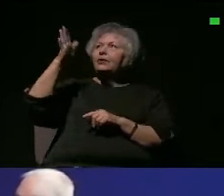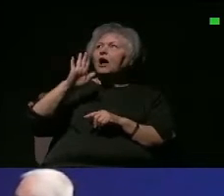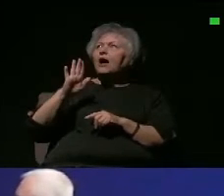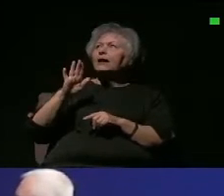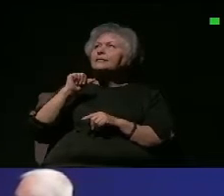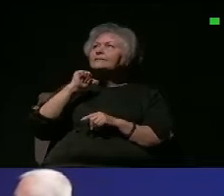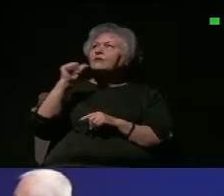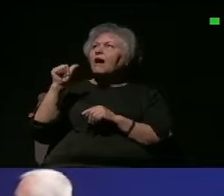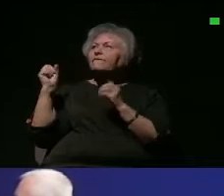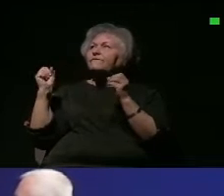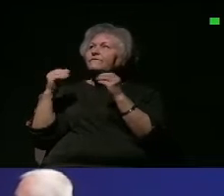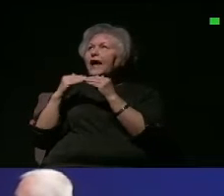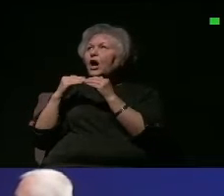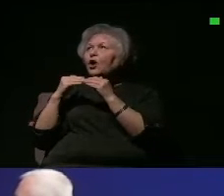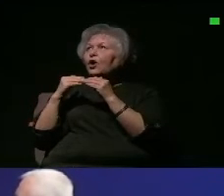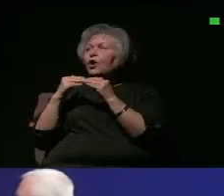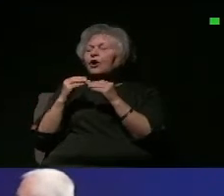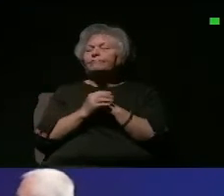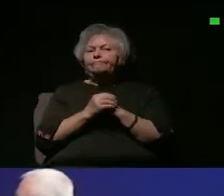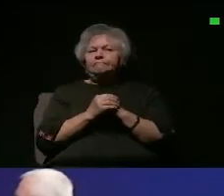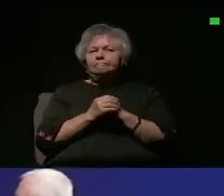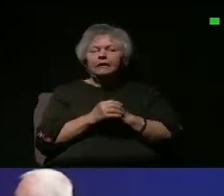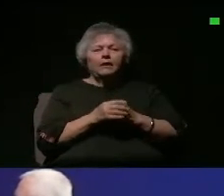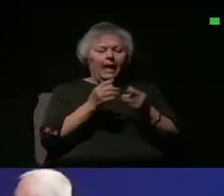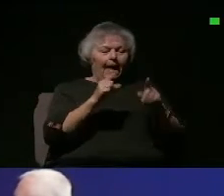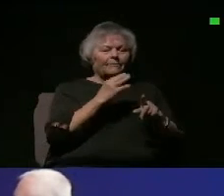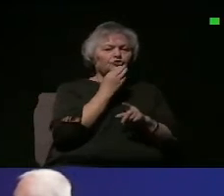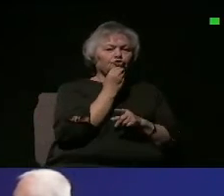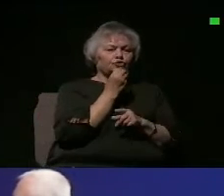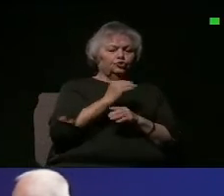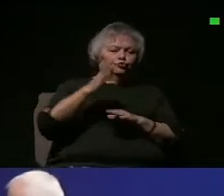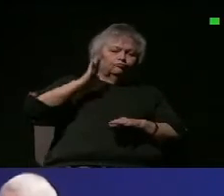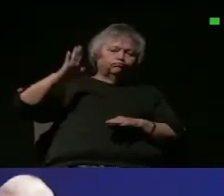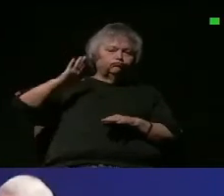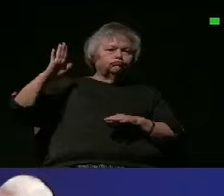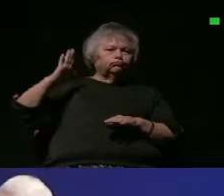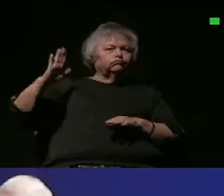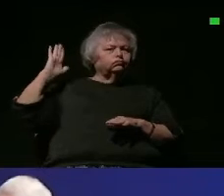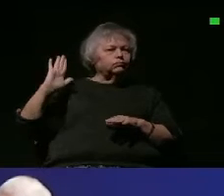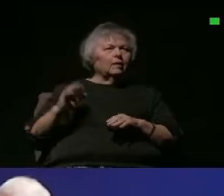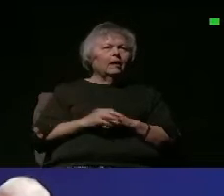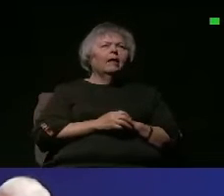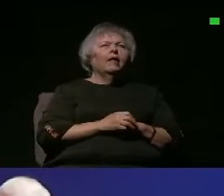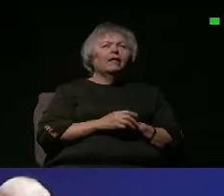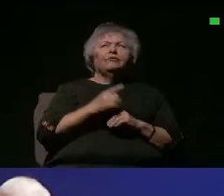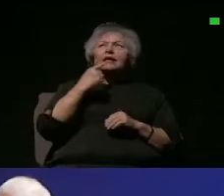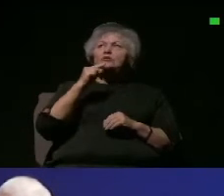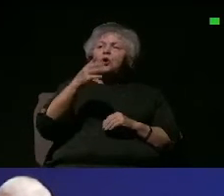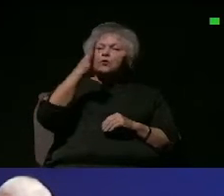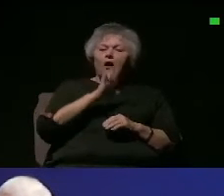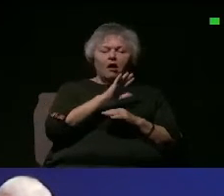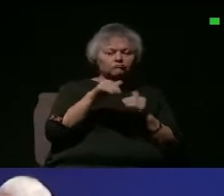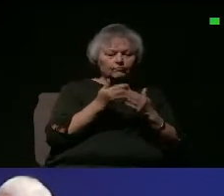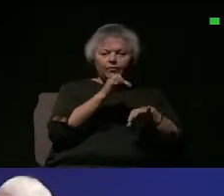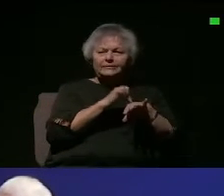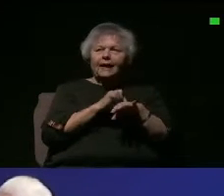the Jews to be carried away into captivity by the Babylonians, part of their rebellious nature, was that an accusation that they would raise